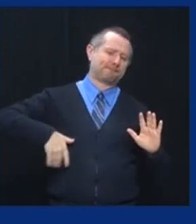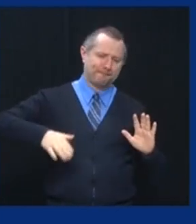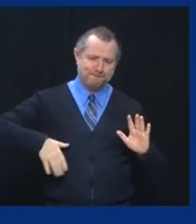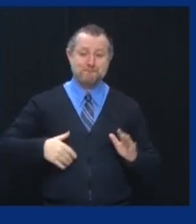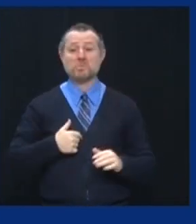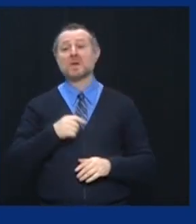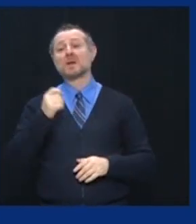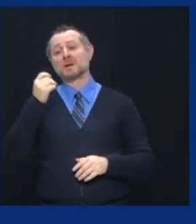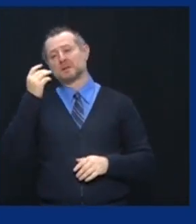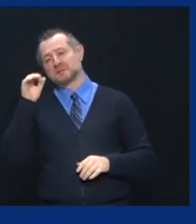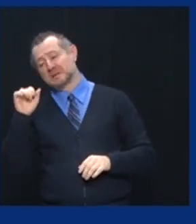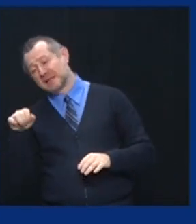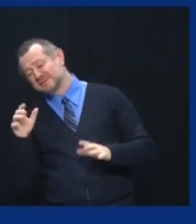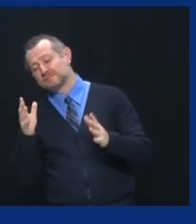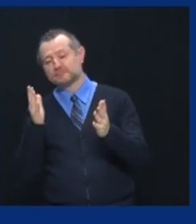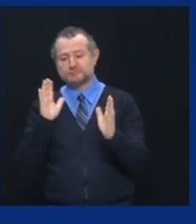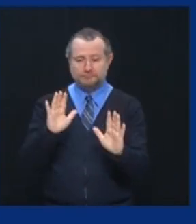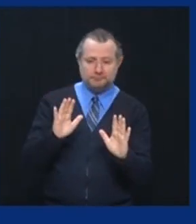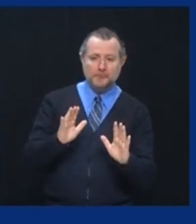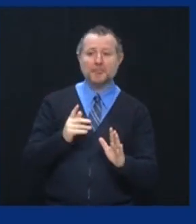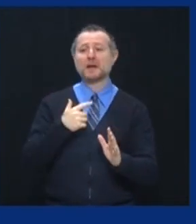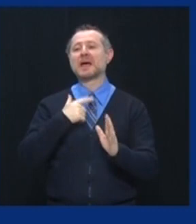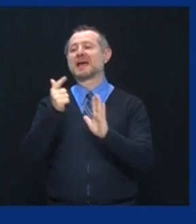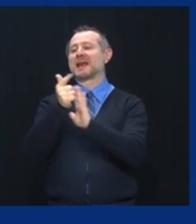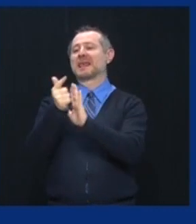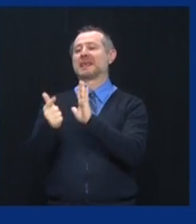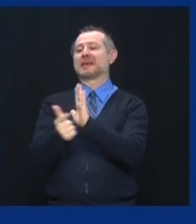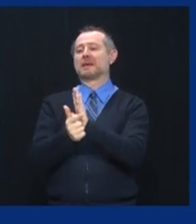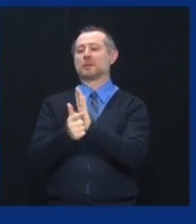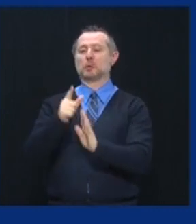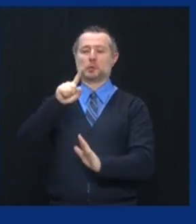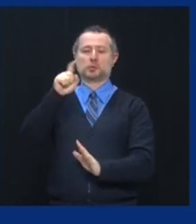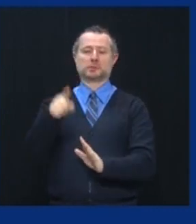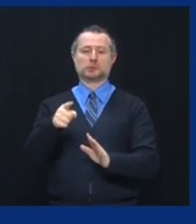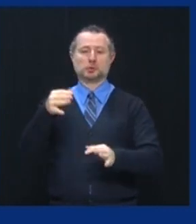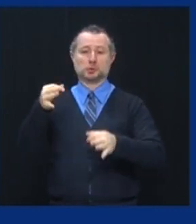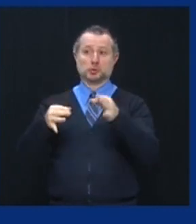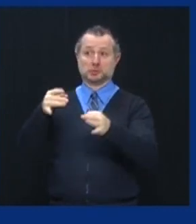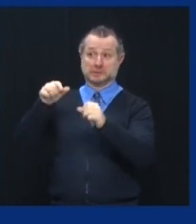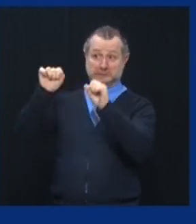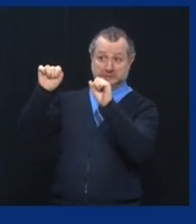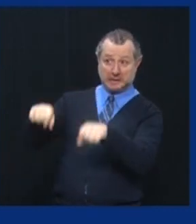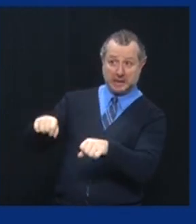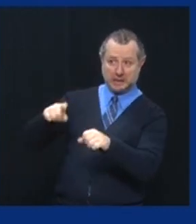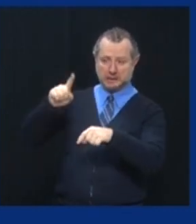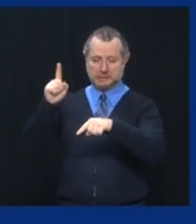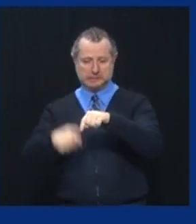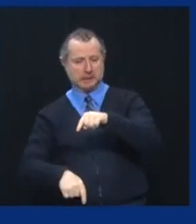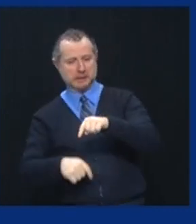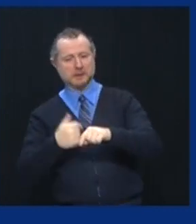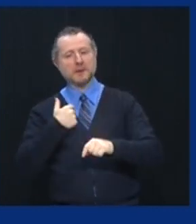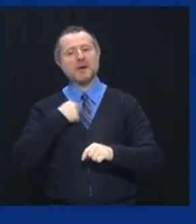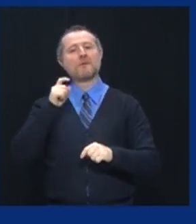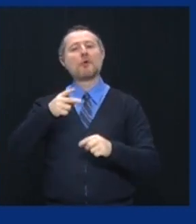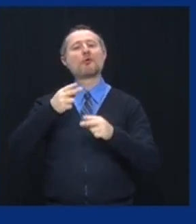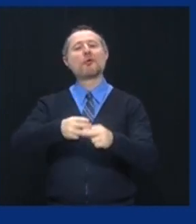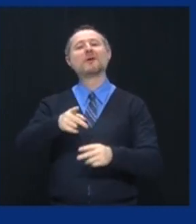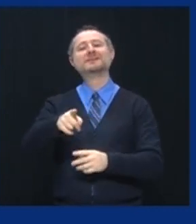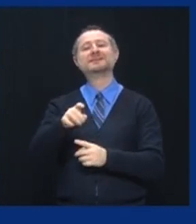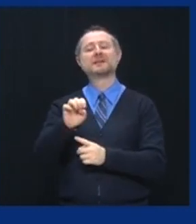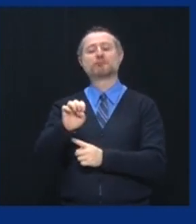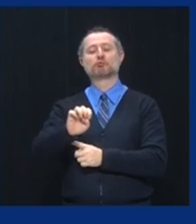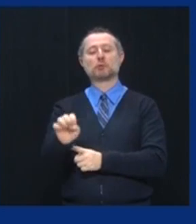Well, there is a legal question as to whether or not, with what's called an emergency